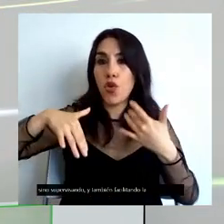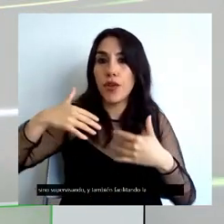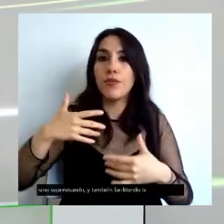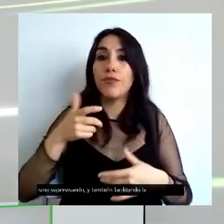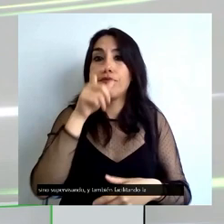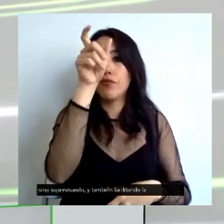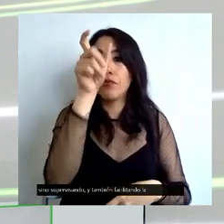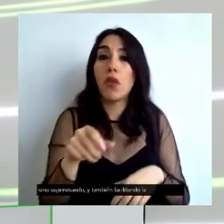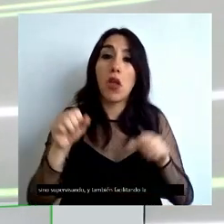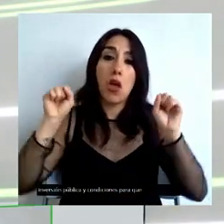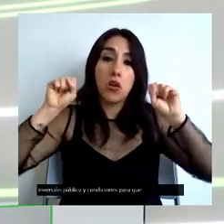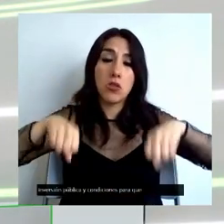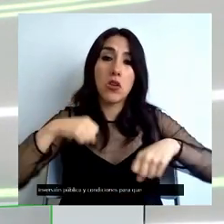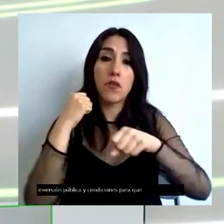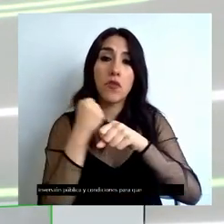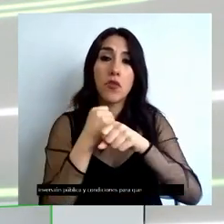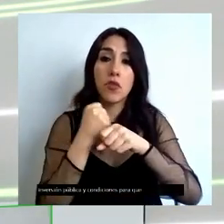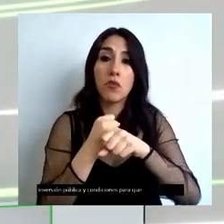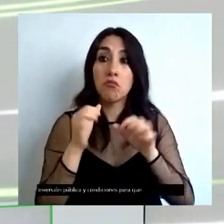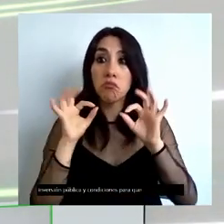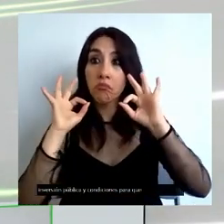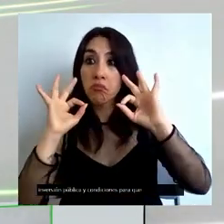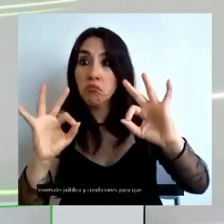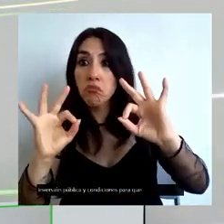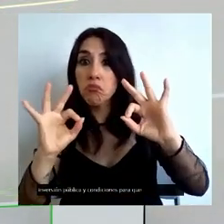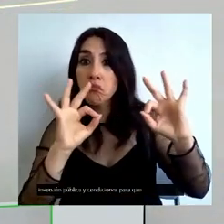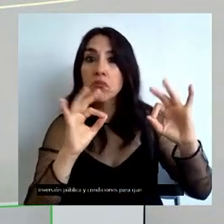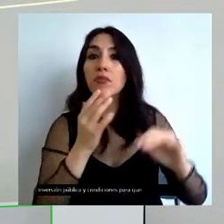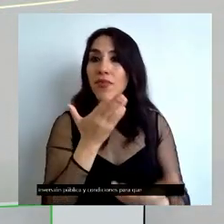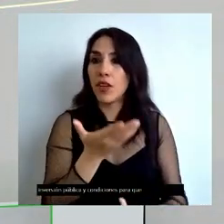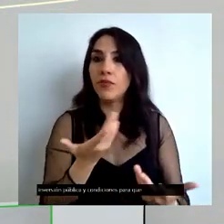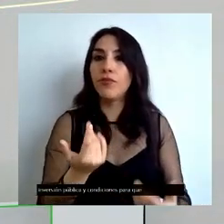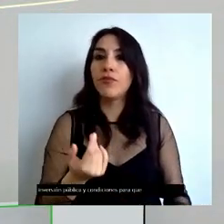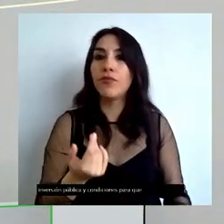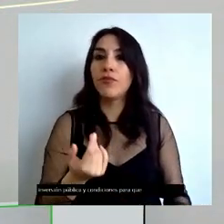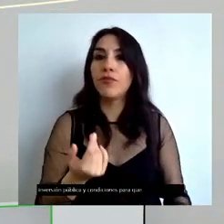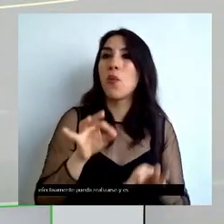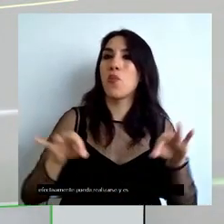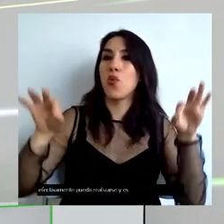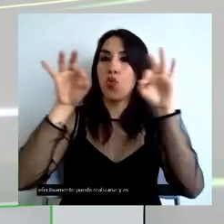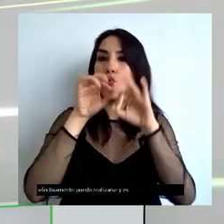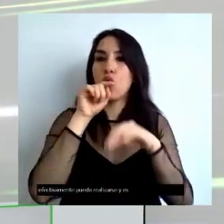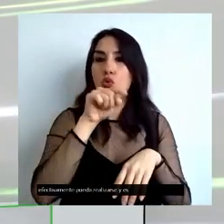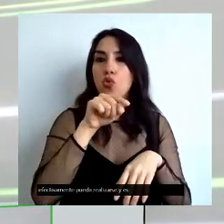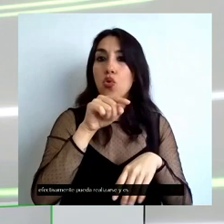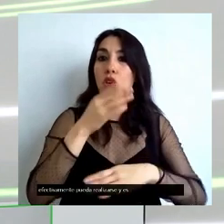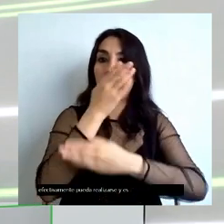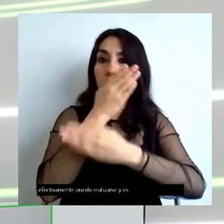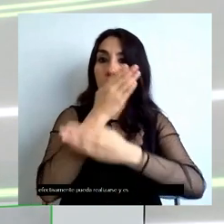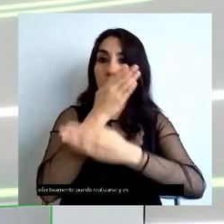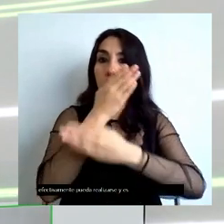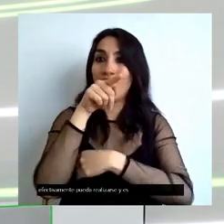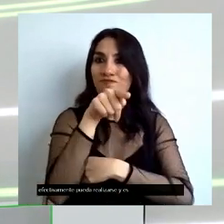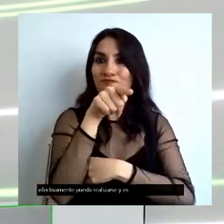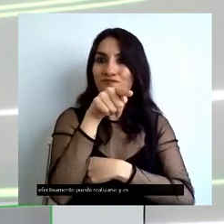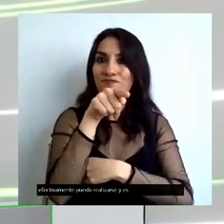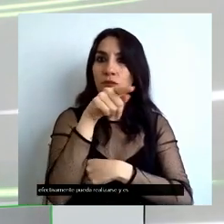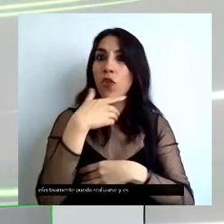all of the tasks are effectively done and people with disability are benefiting from